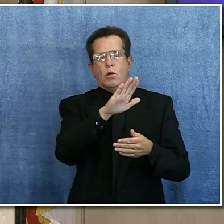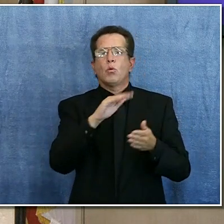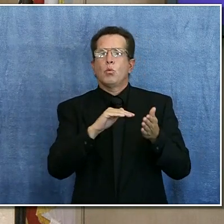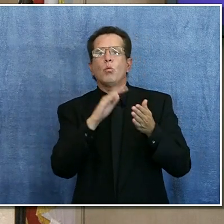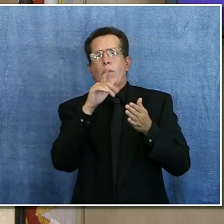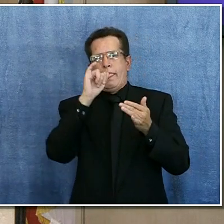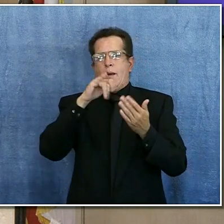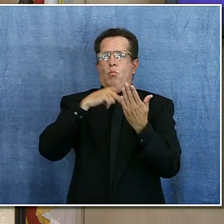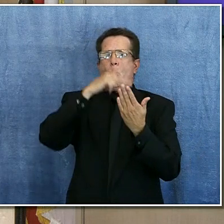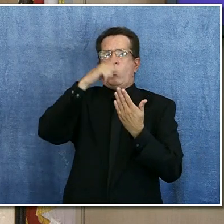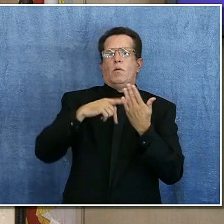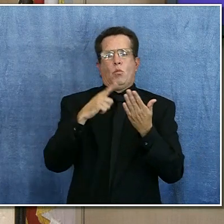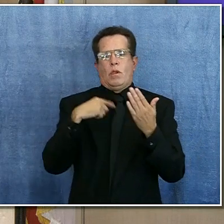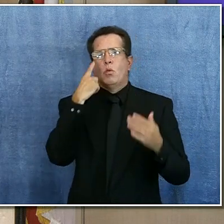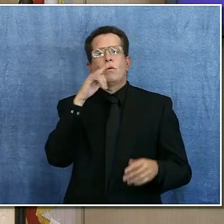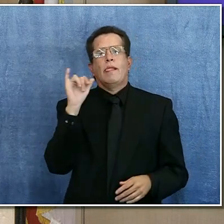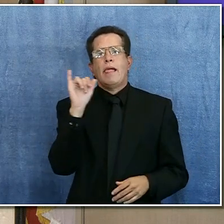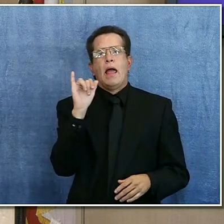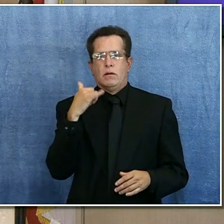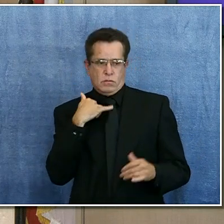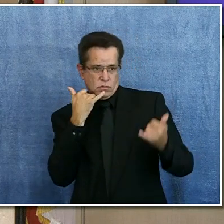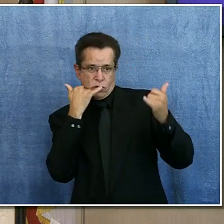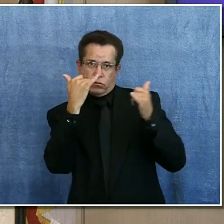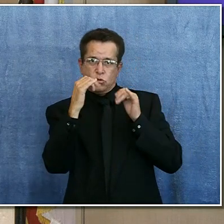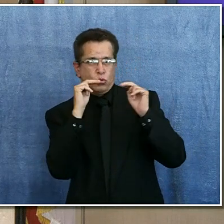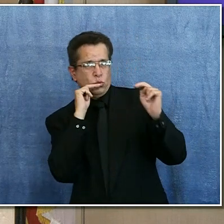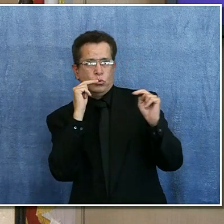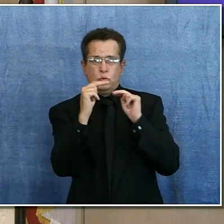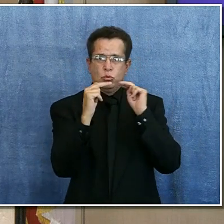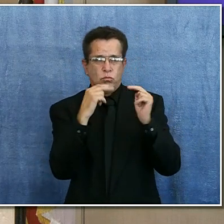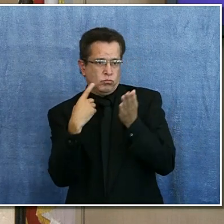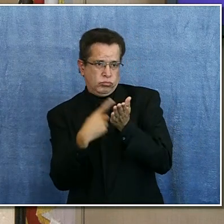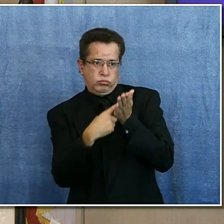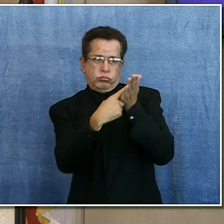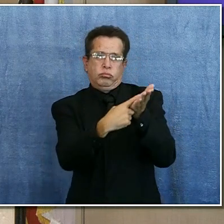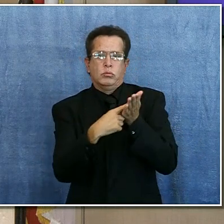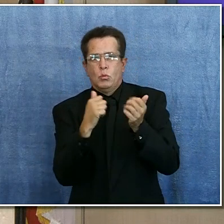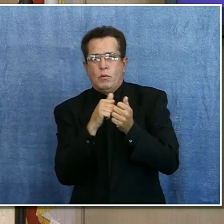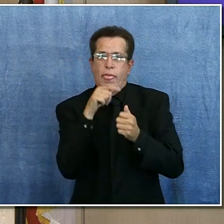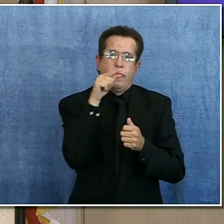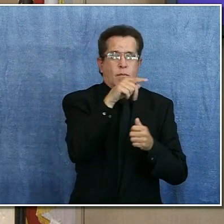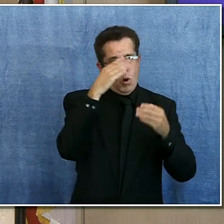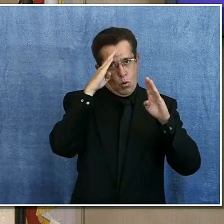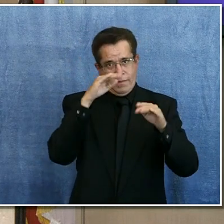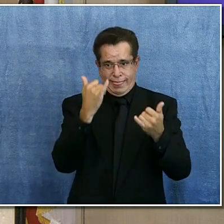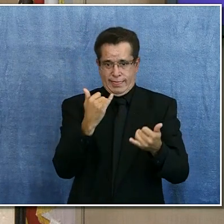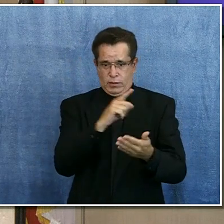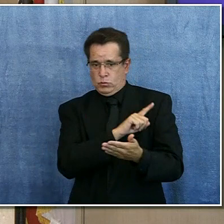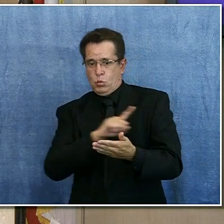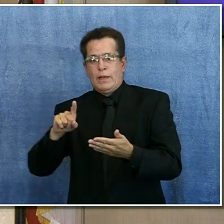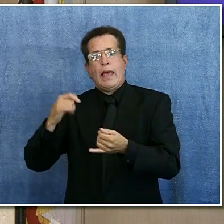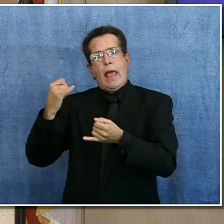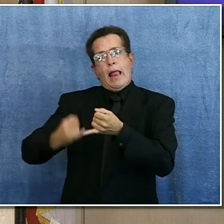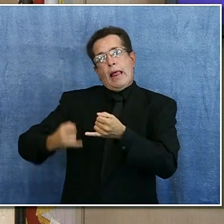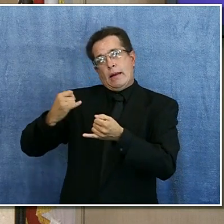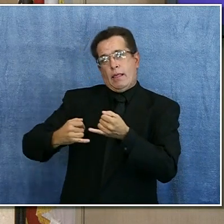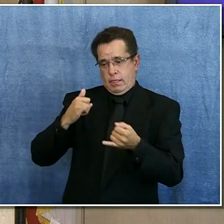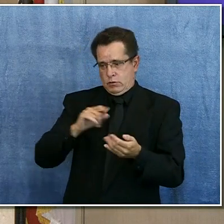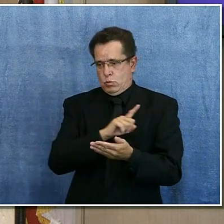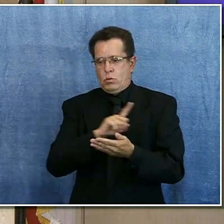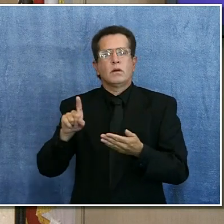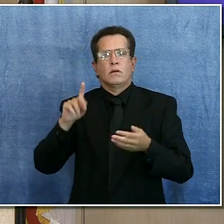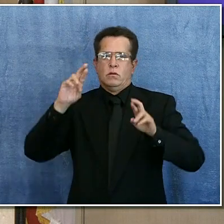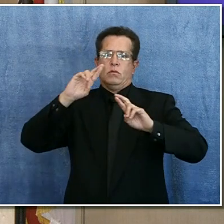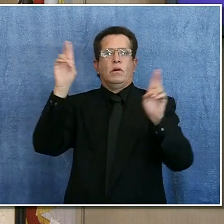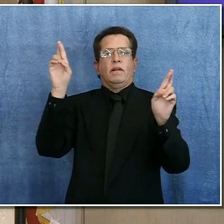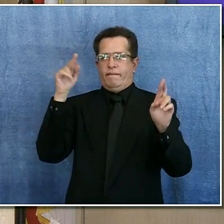like here. We've been on calls with a number of the folks and are expecting by the end of the week to have a template available